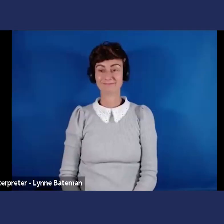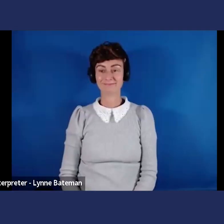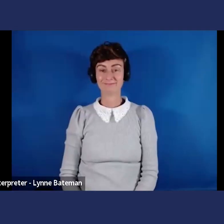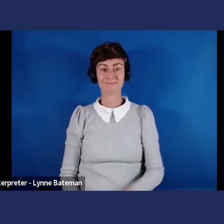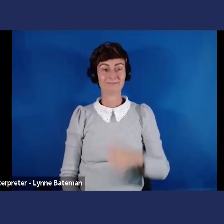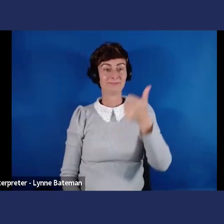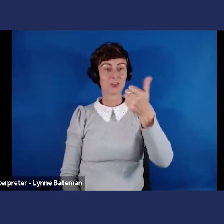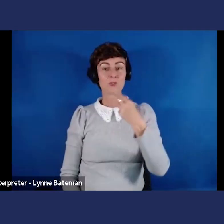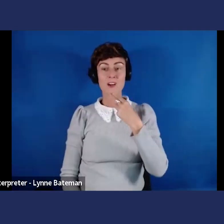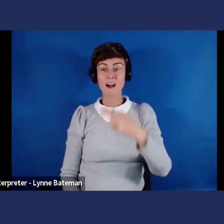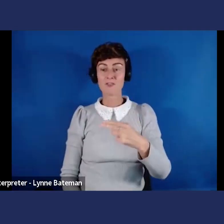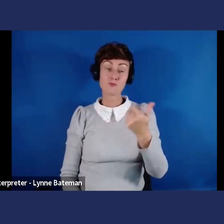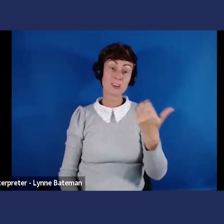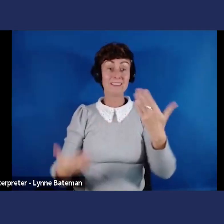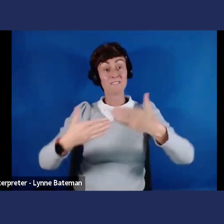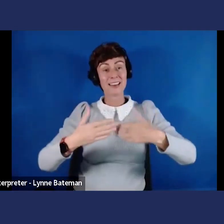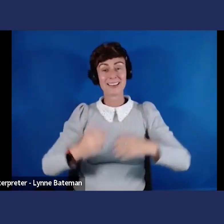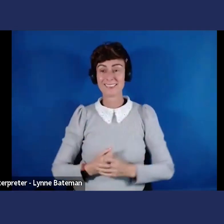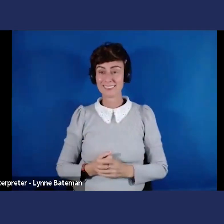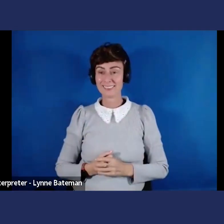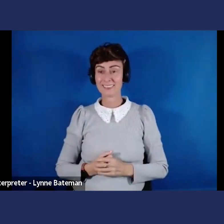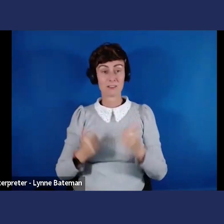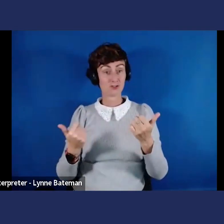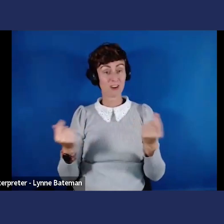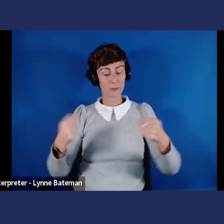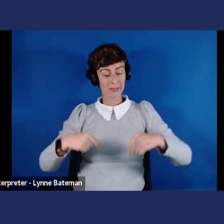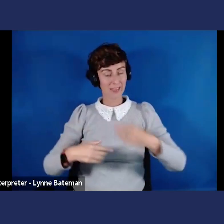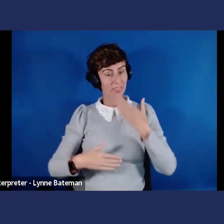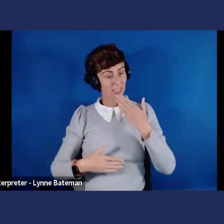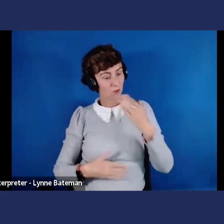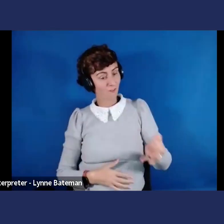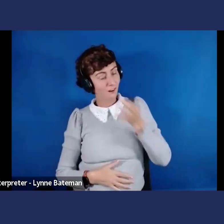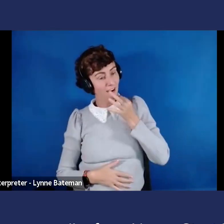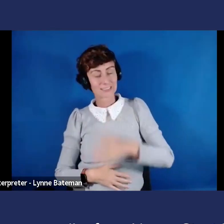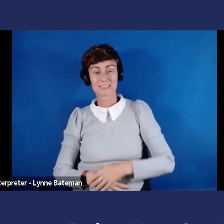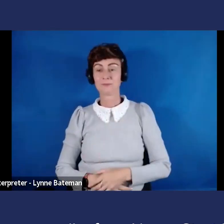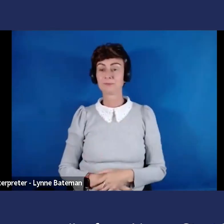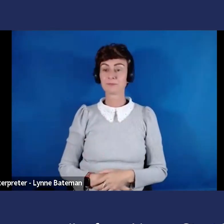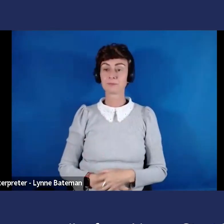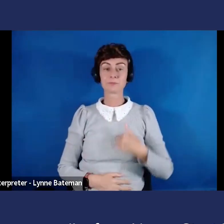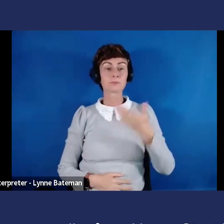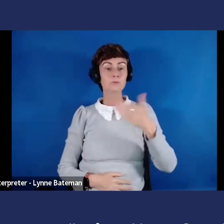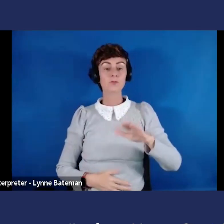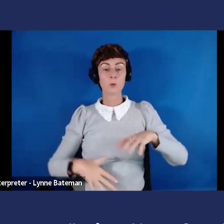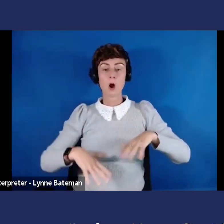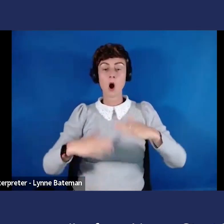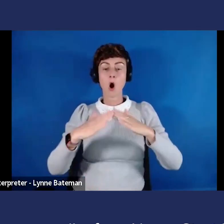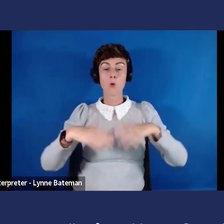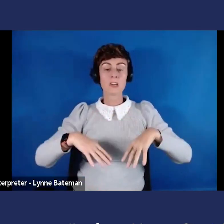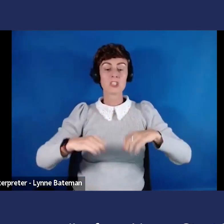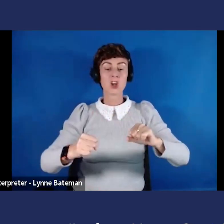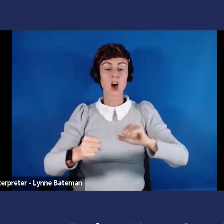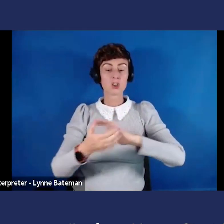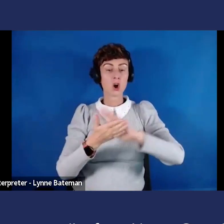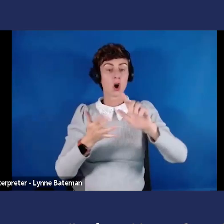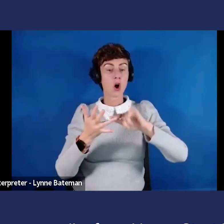Good afternoon or evening, everybody. It's great to be here. Thank you for having me. I'm from Home Start Host, which is a Home